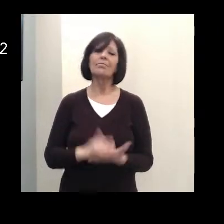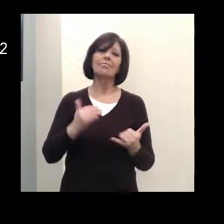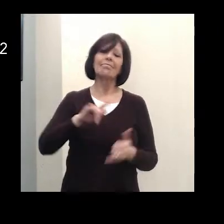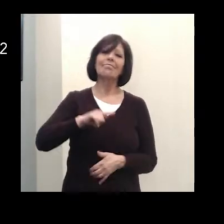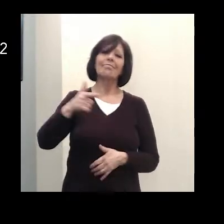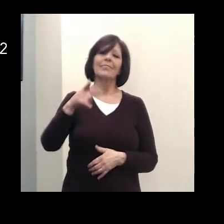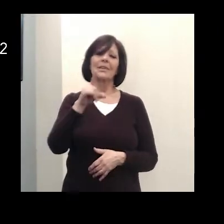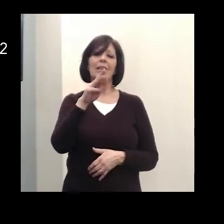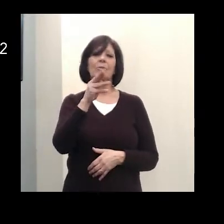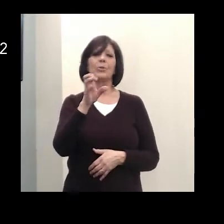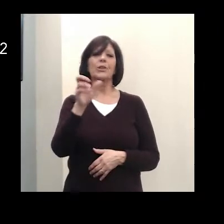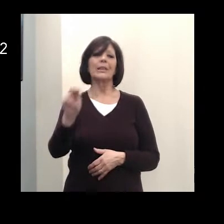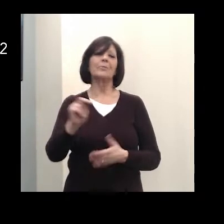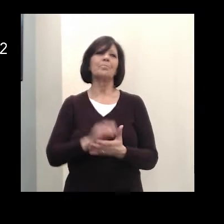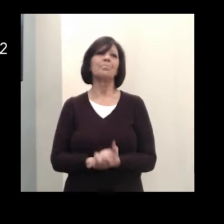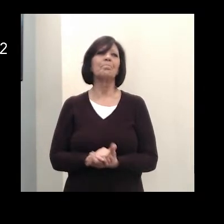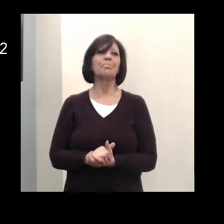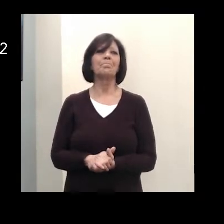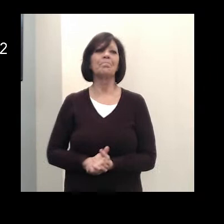Burstein.